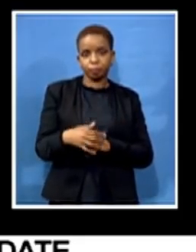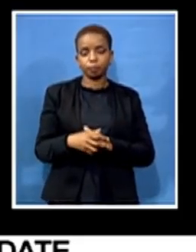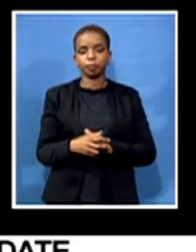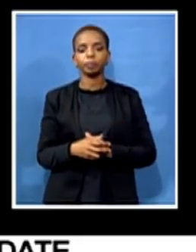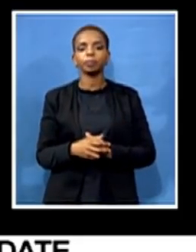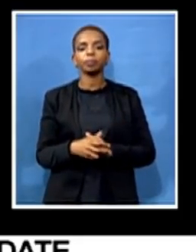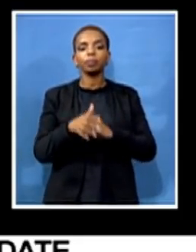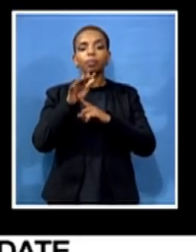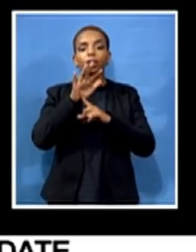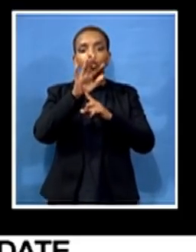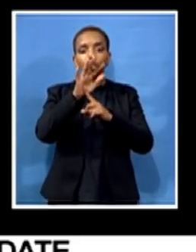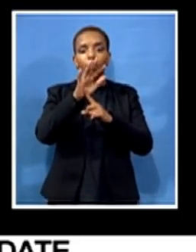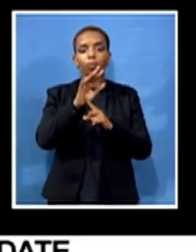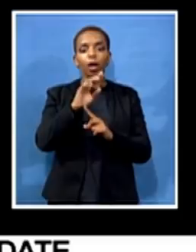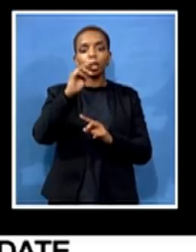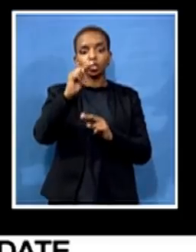the long-term benefits.